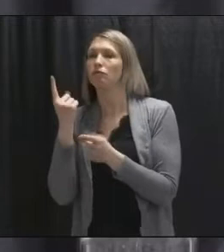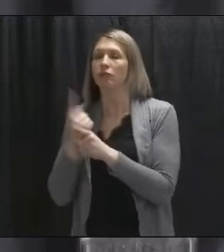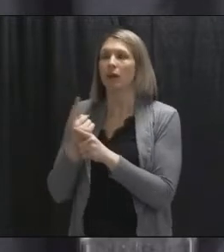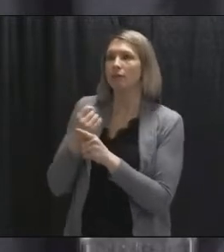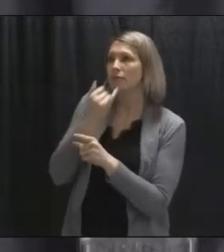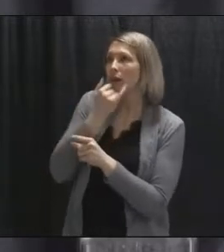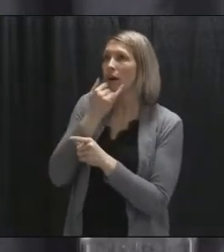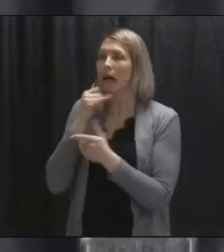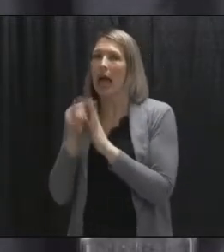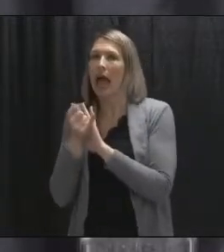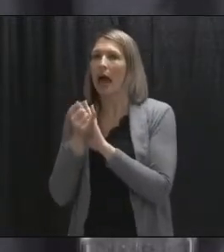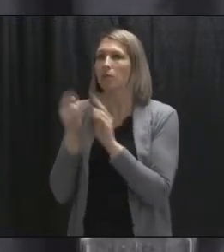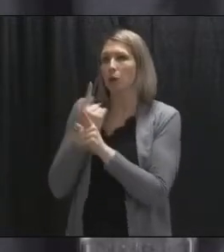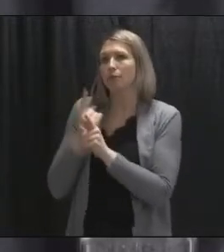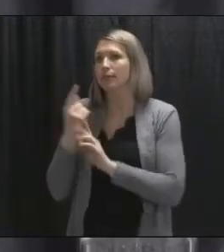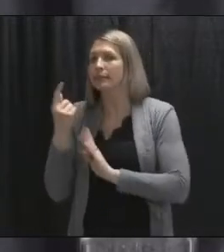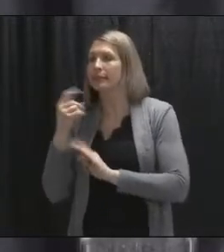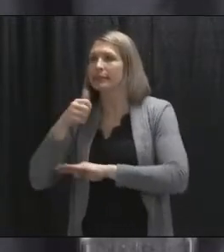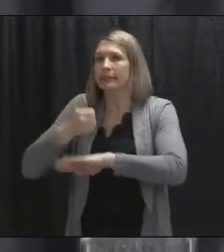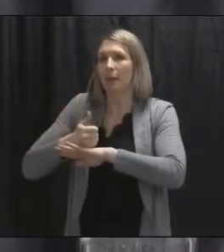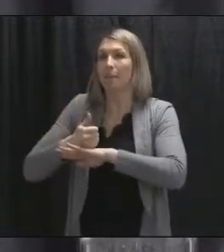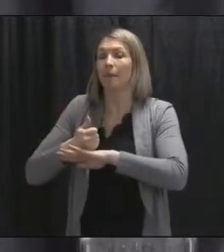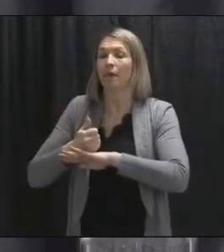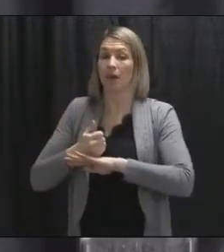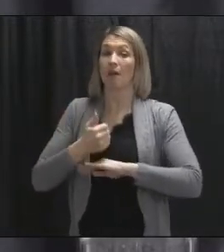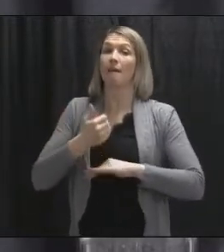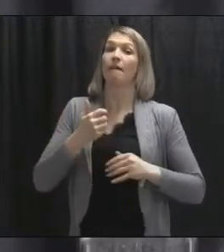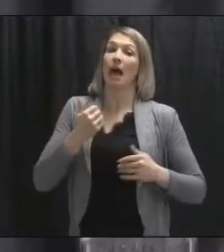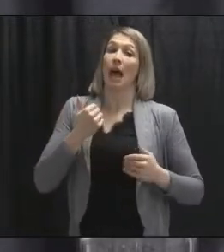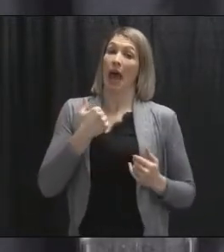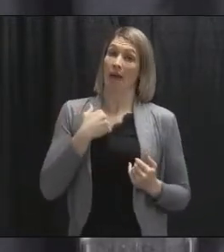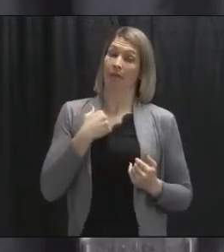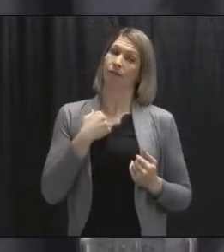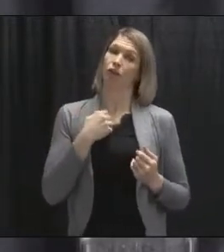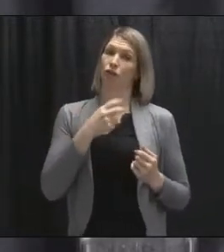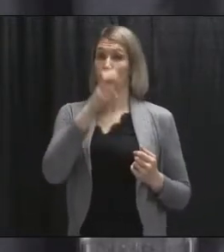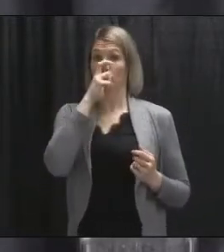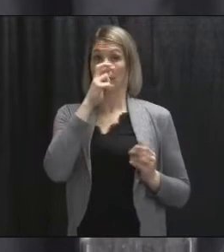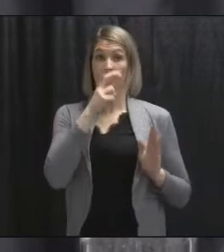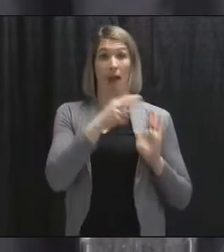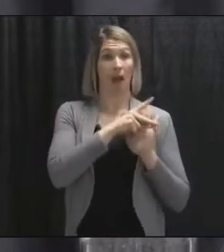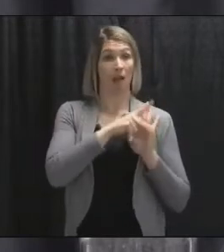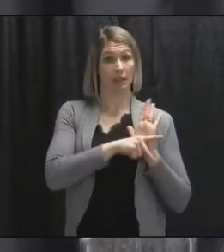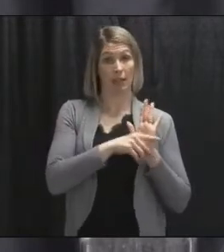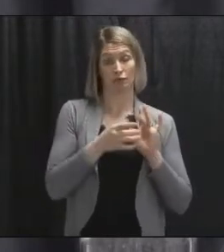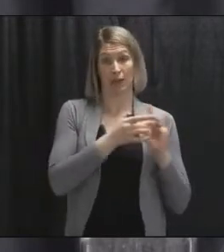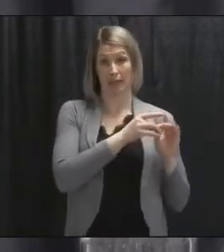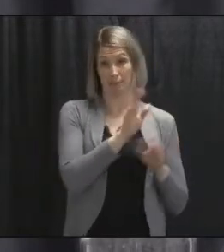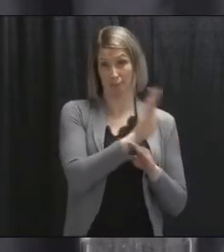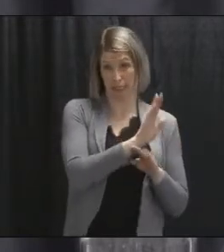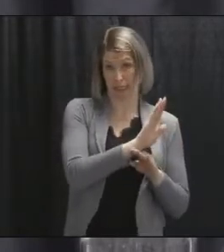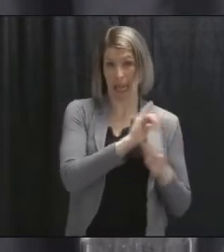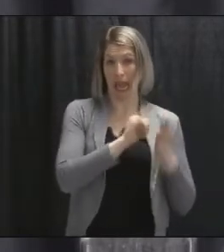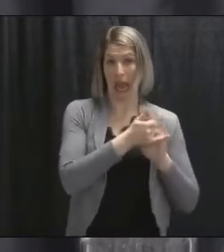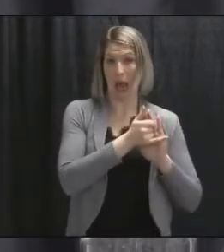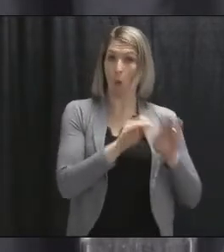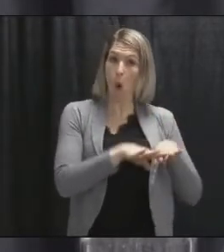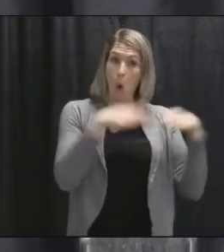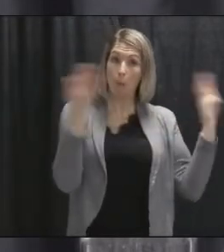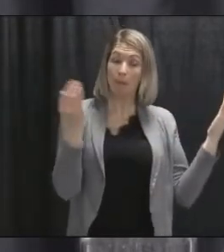clear guidelines around how businesses and operations should run with respect to PPE and